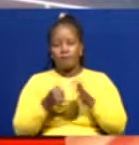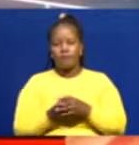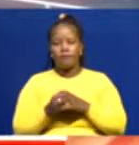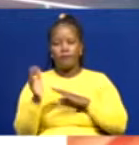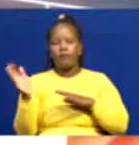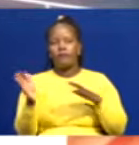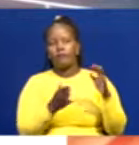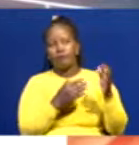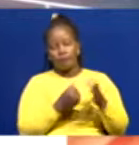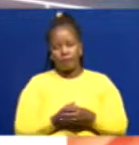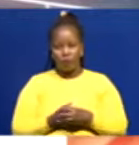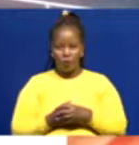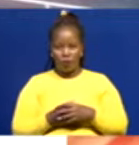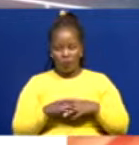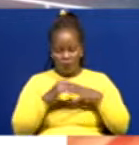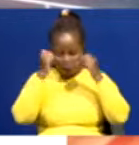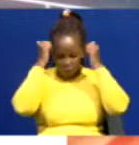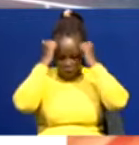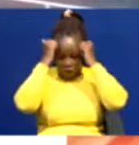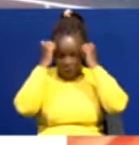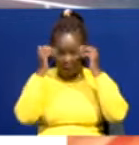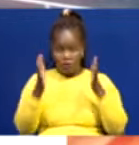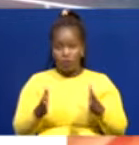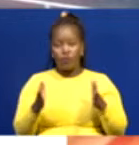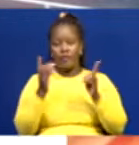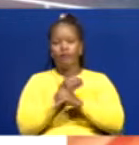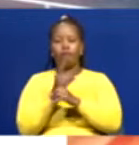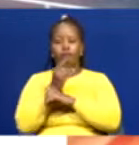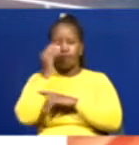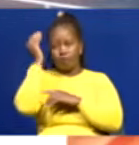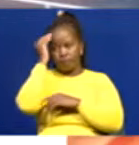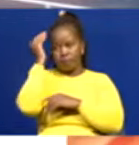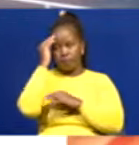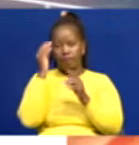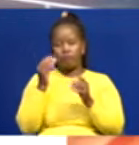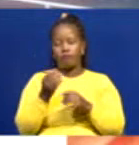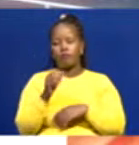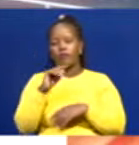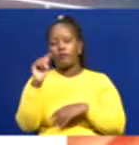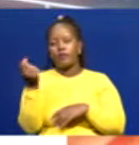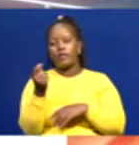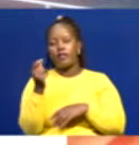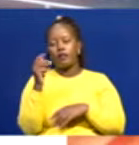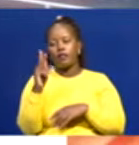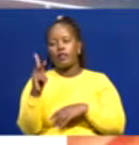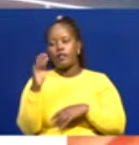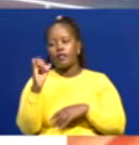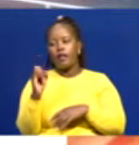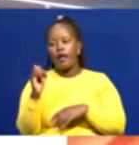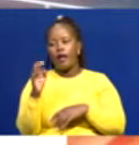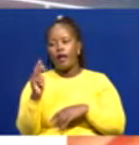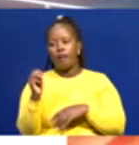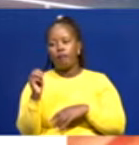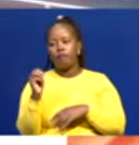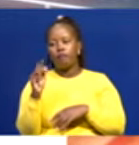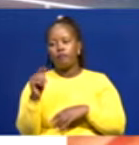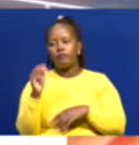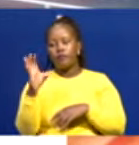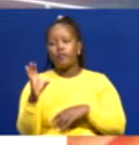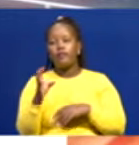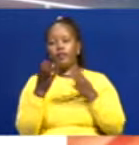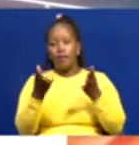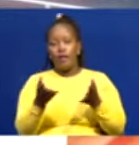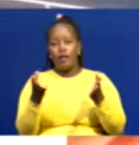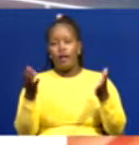to a section of students pursuing various courses at the Kenya Medical Training College KMTC Isiolo Campus will now be able